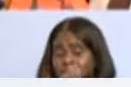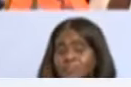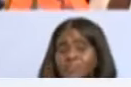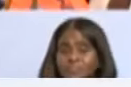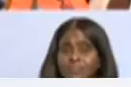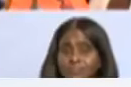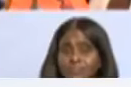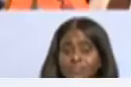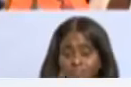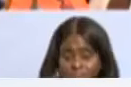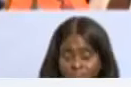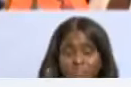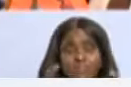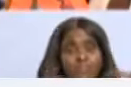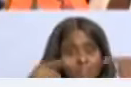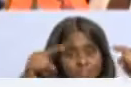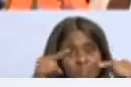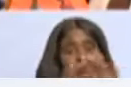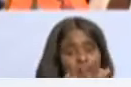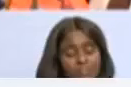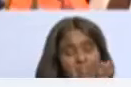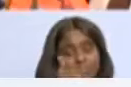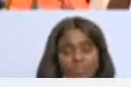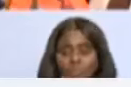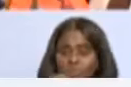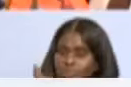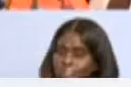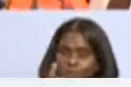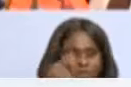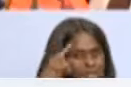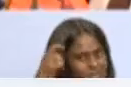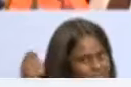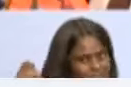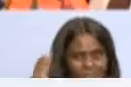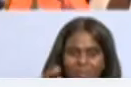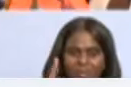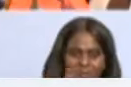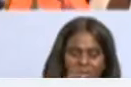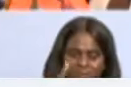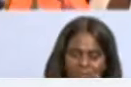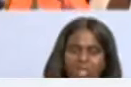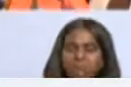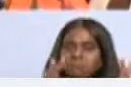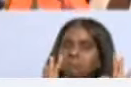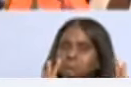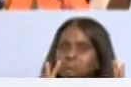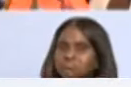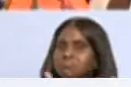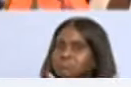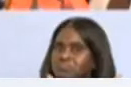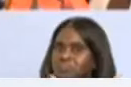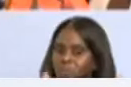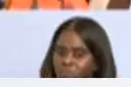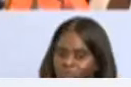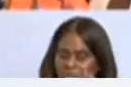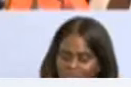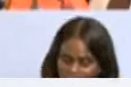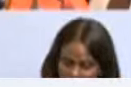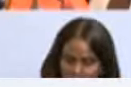a prosperous and a better Zambia is not a mere dream, but a tangible aspiration within our reach.